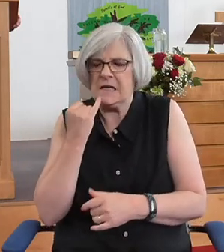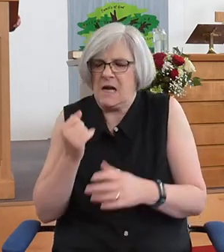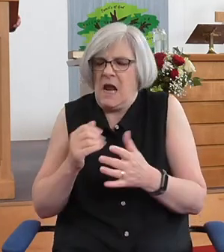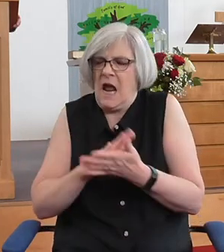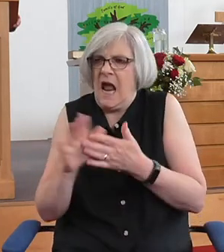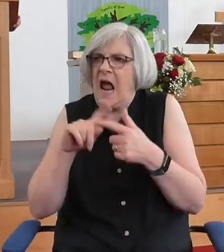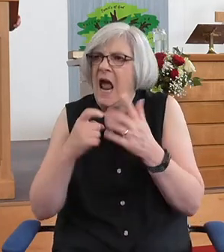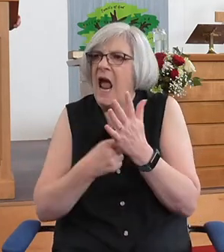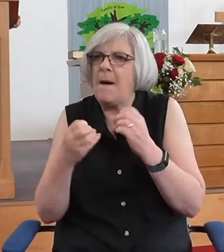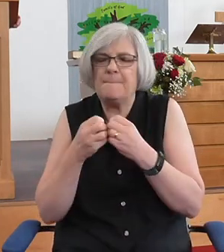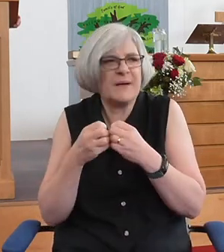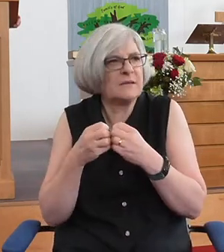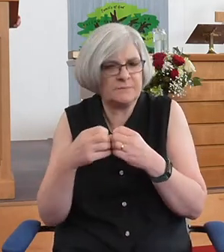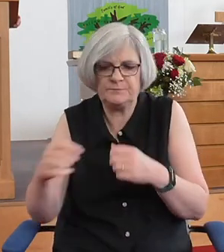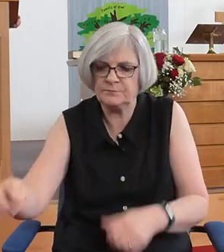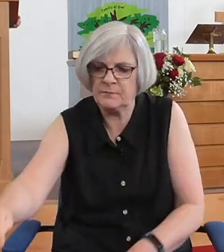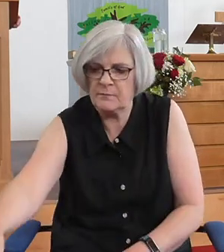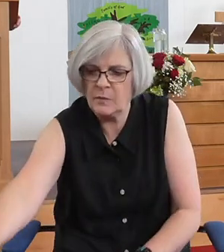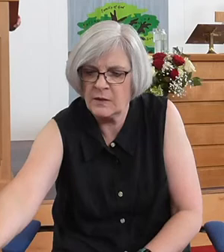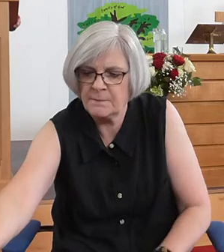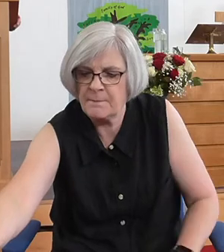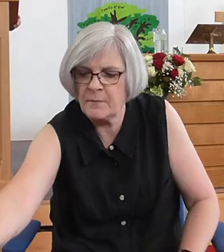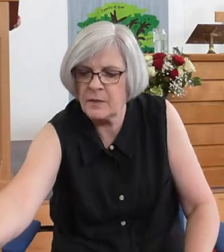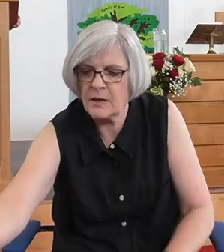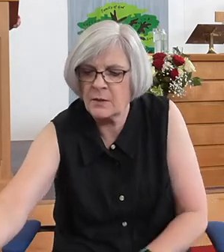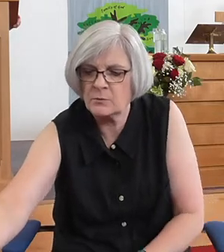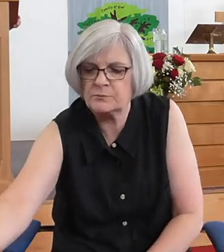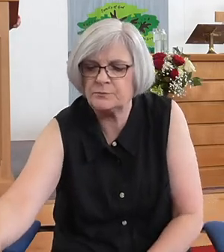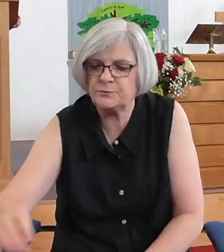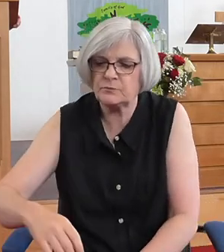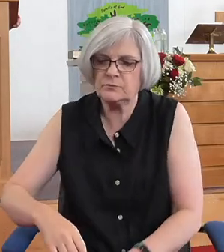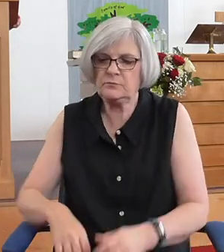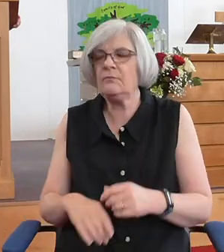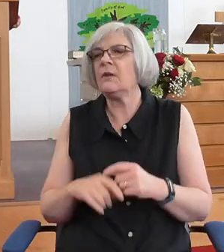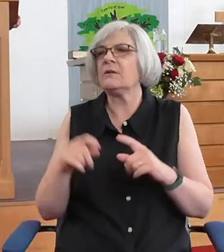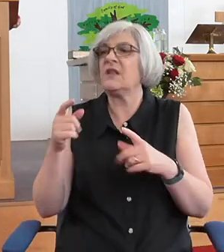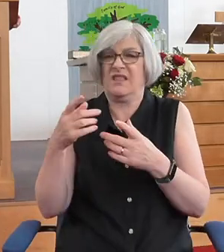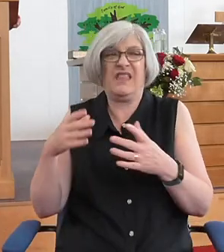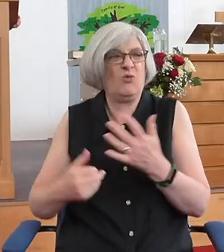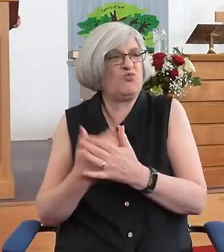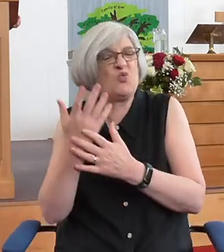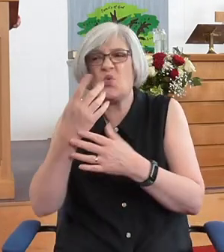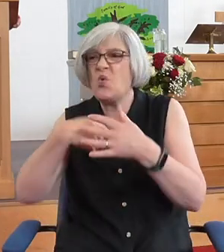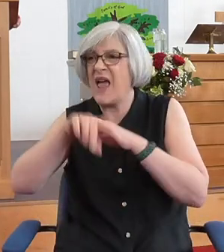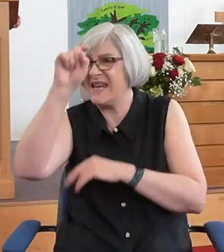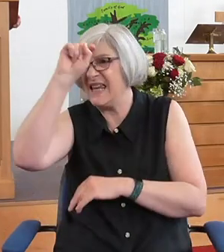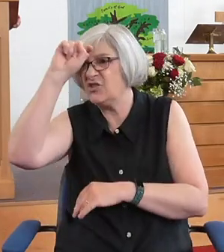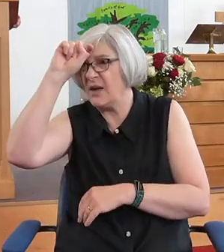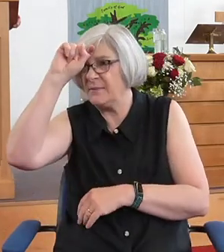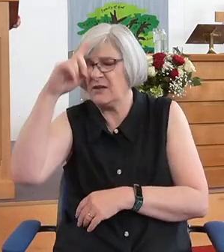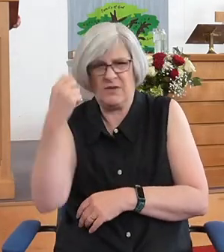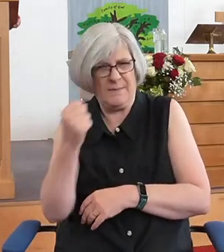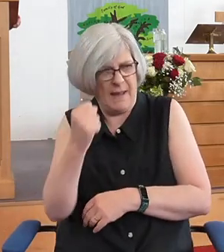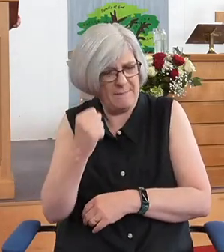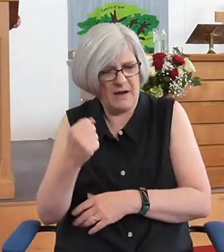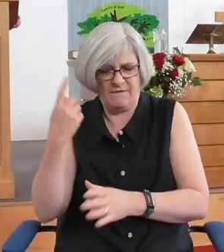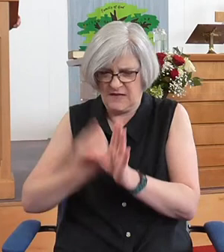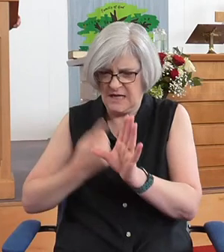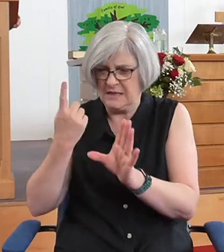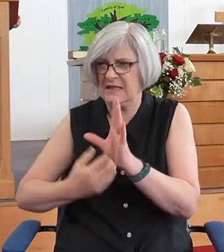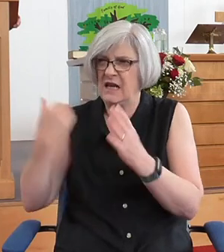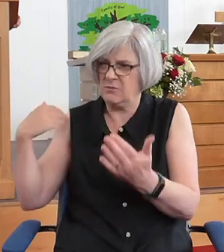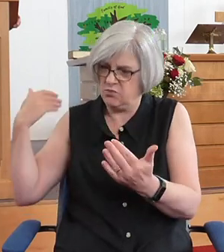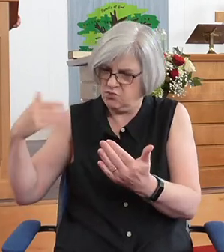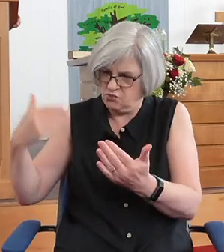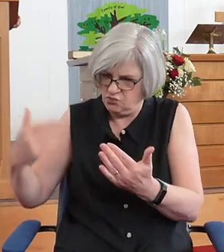and chicory, were indigenous to Egypt, again to remind them of their years of servitude and bitterness.